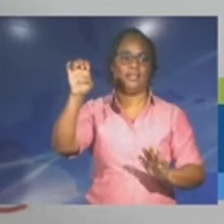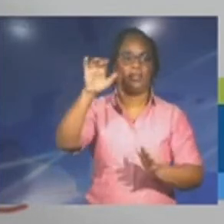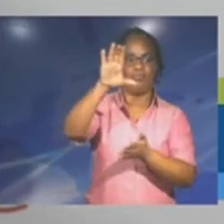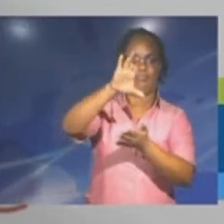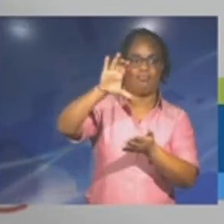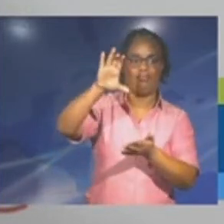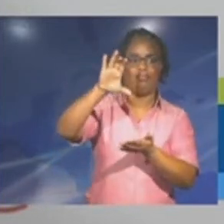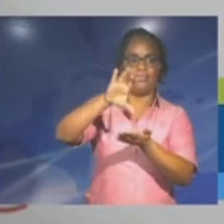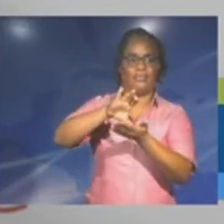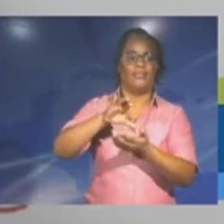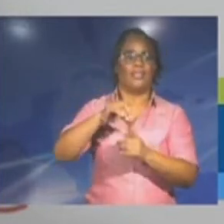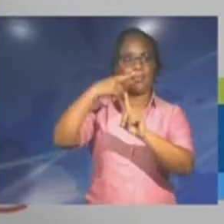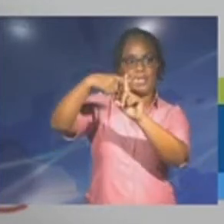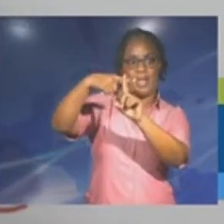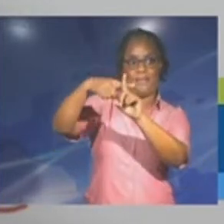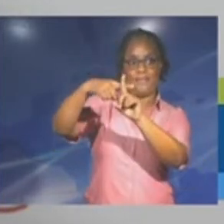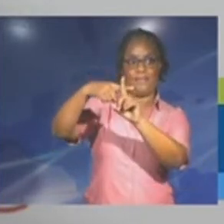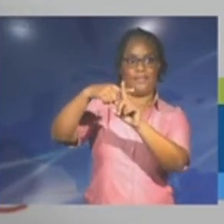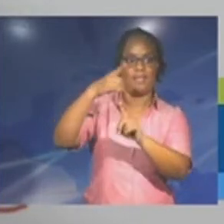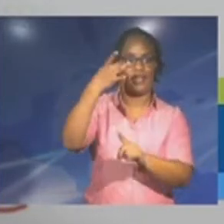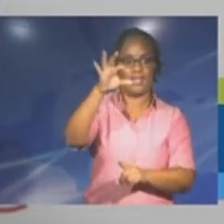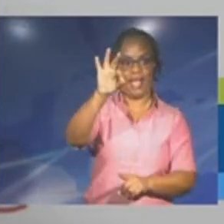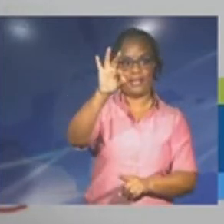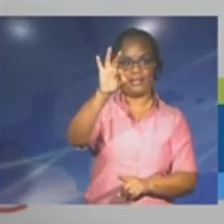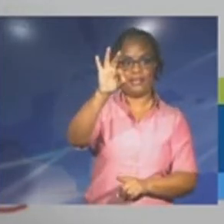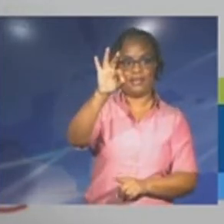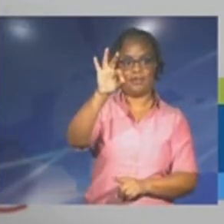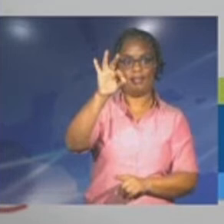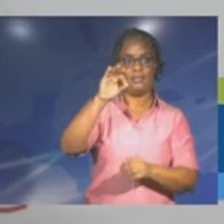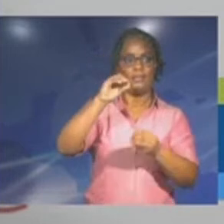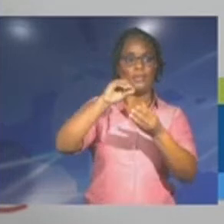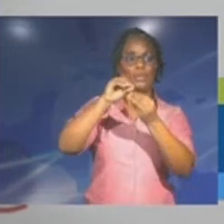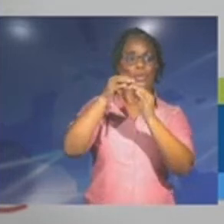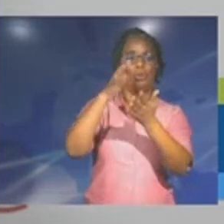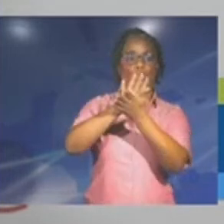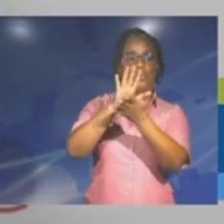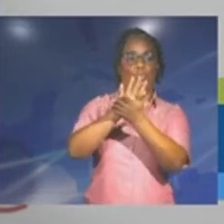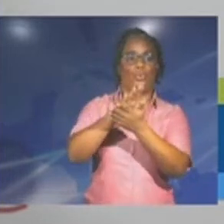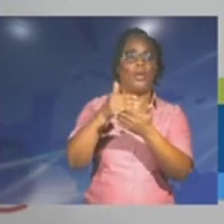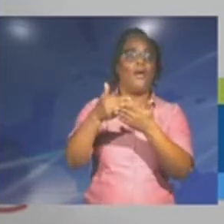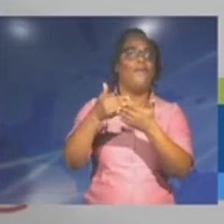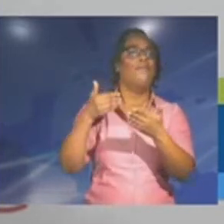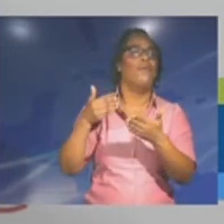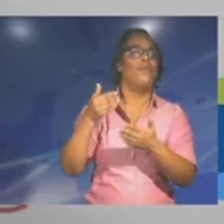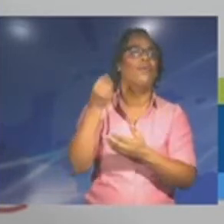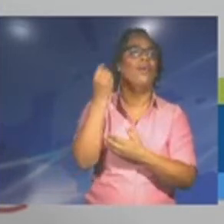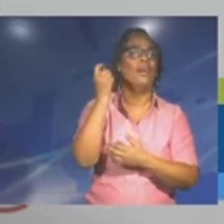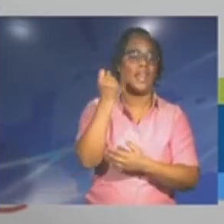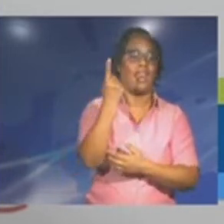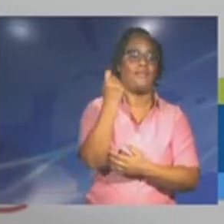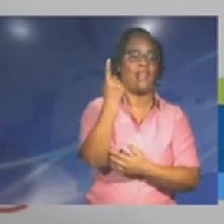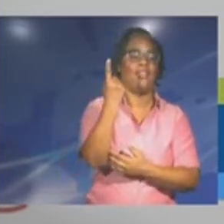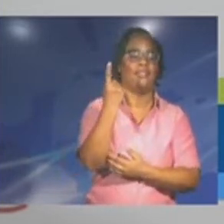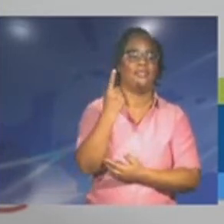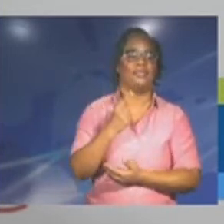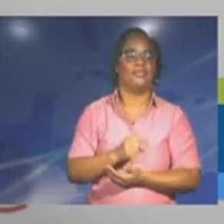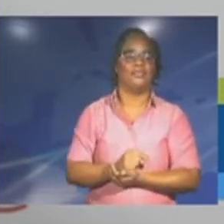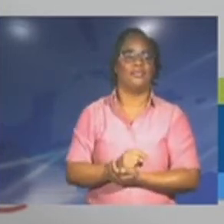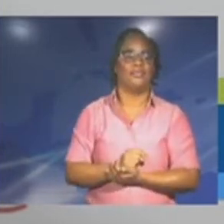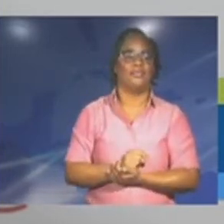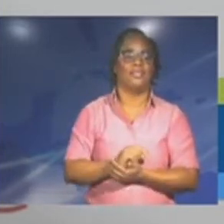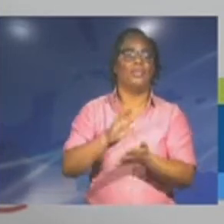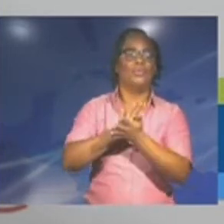19. Number of schools with cases, 11. Number of schools where students were